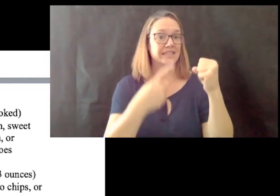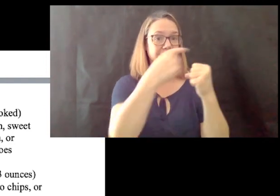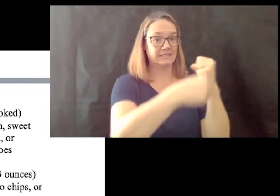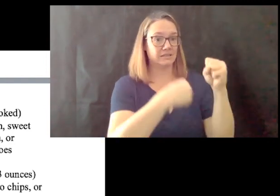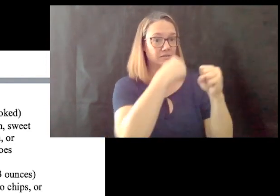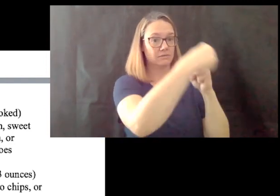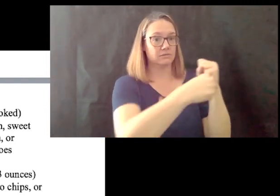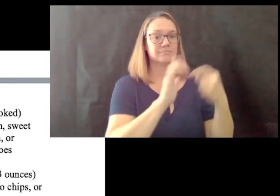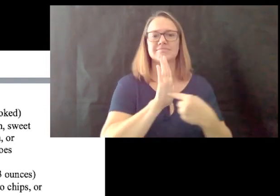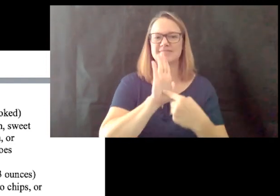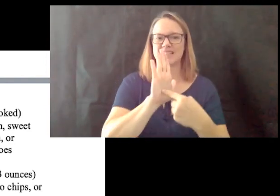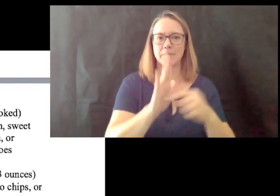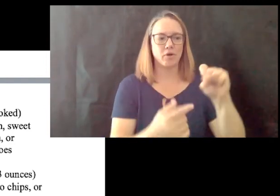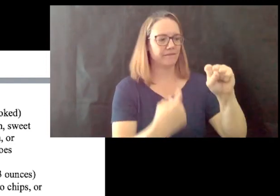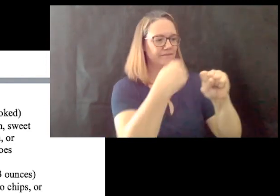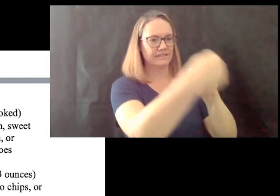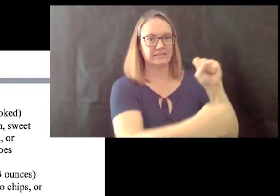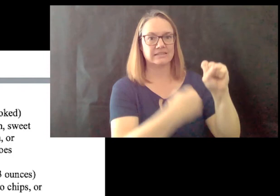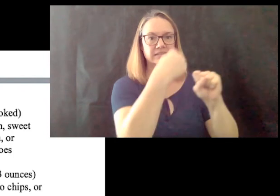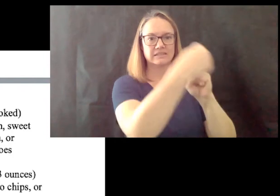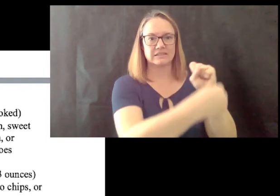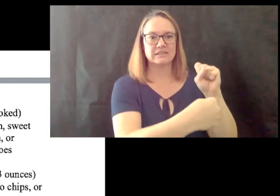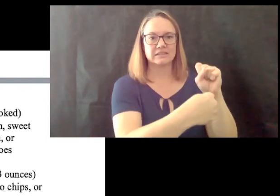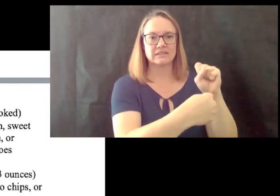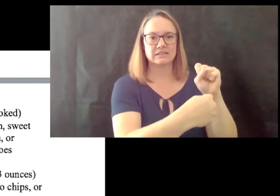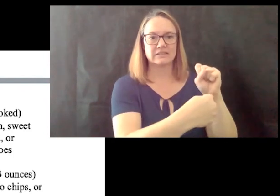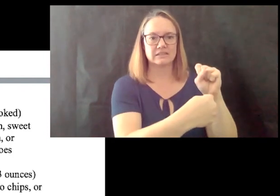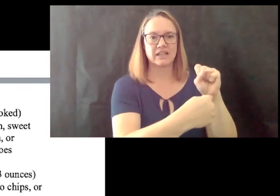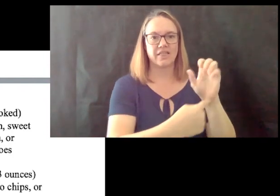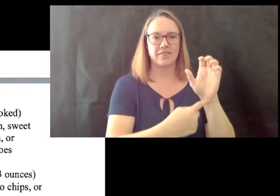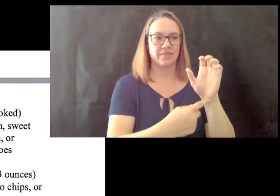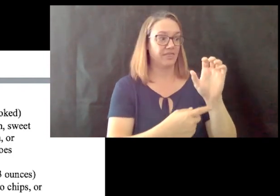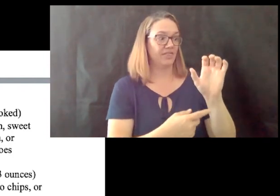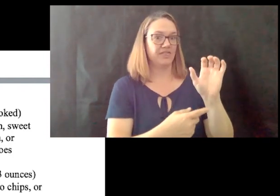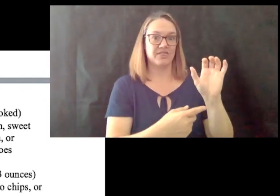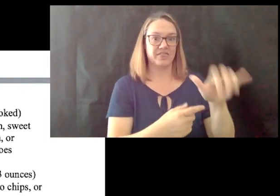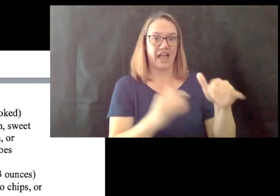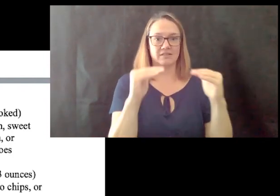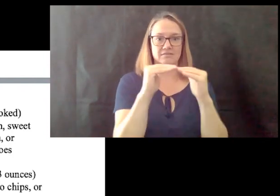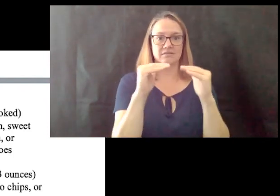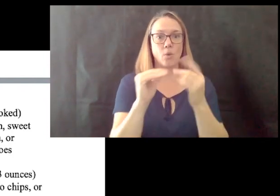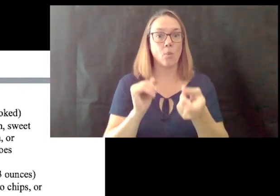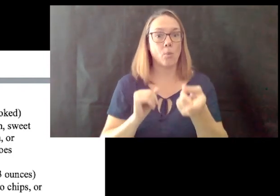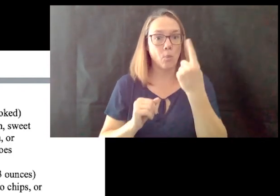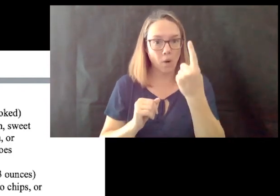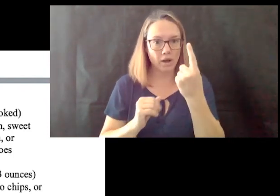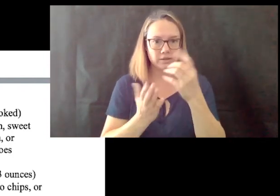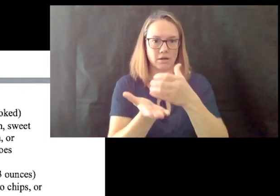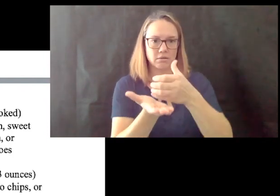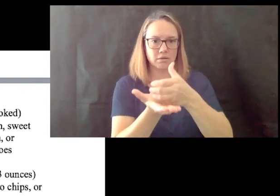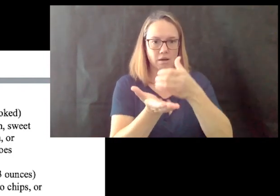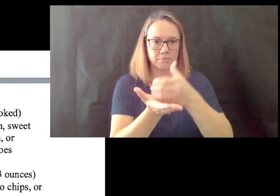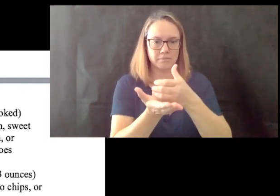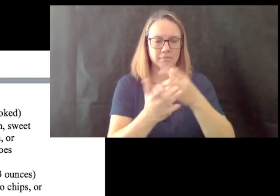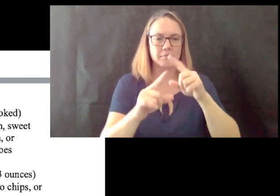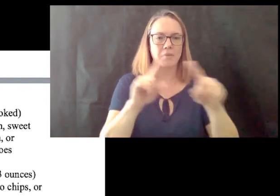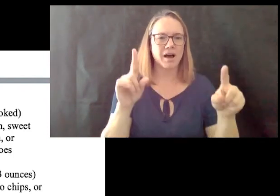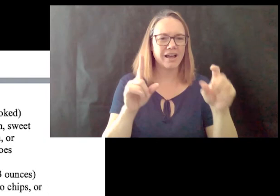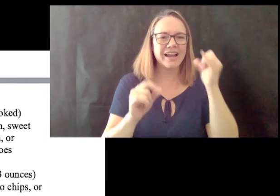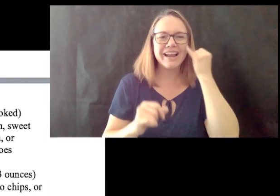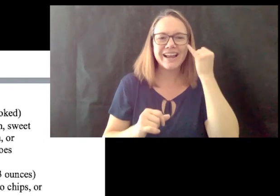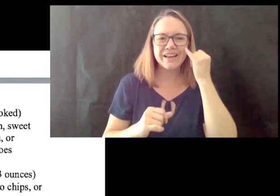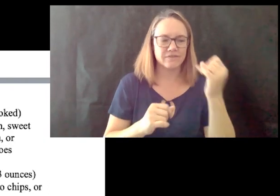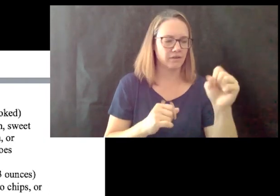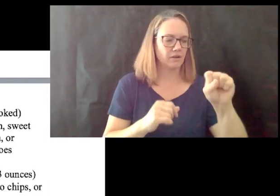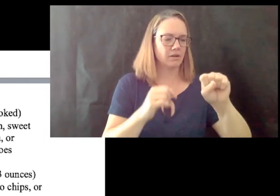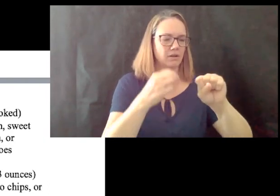our fist as an example of, it's about equivalent to one measured cup. So if you could imagine 1/3 of